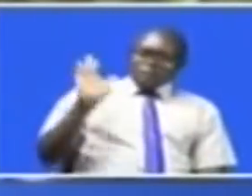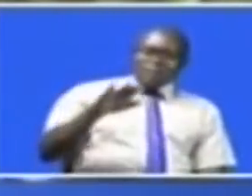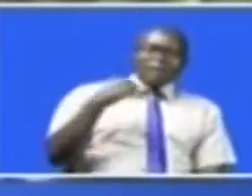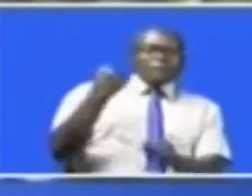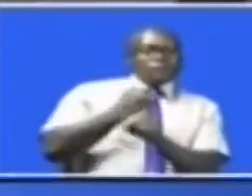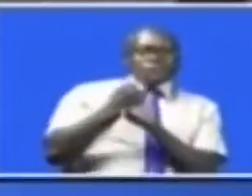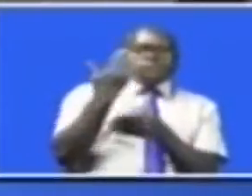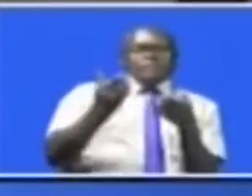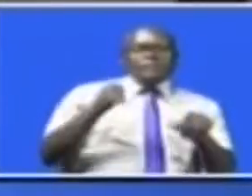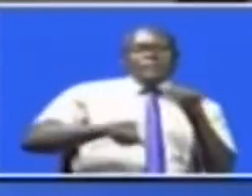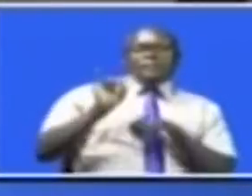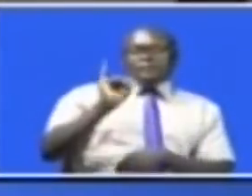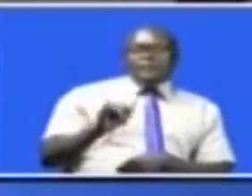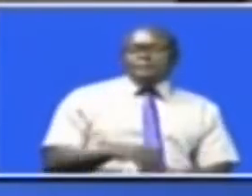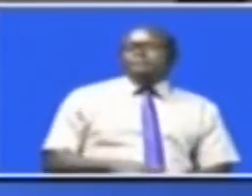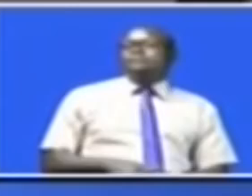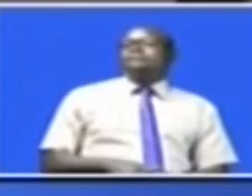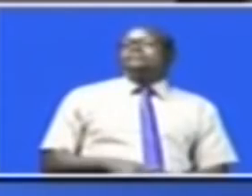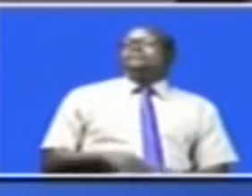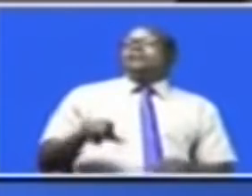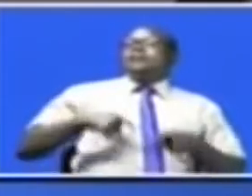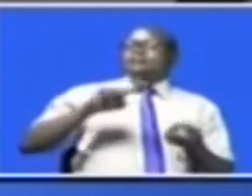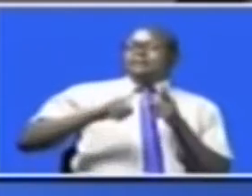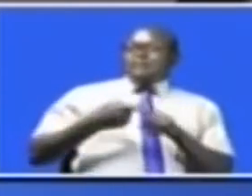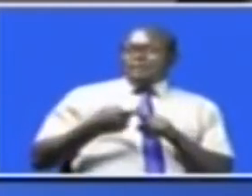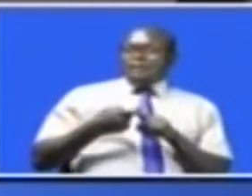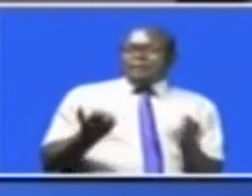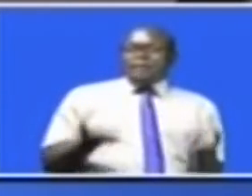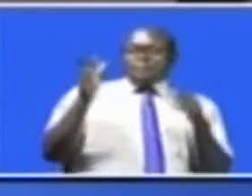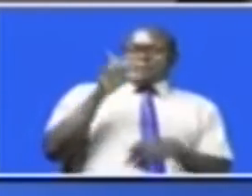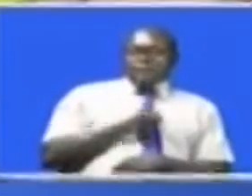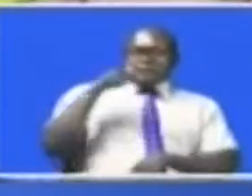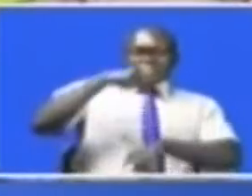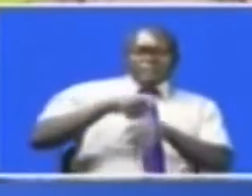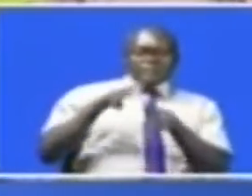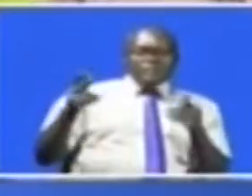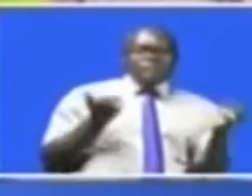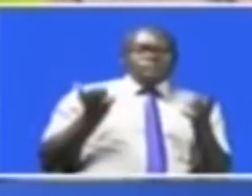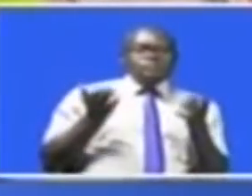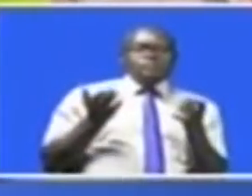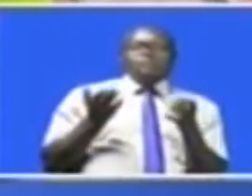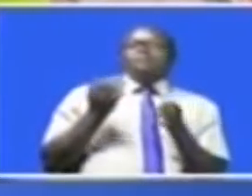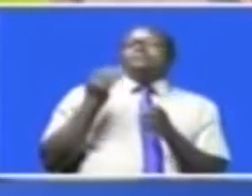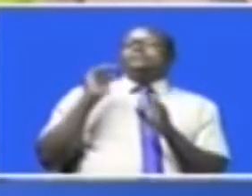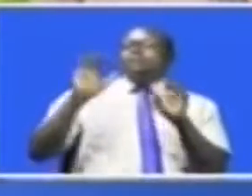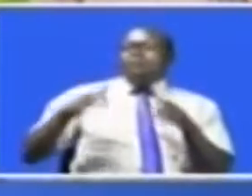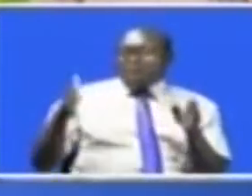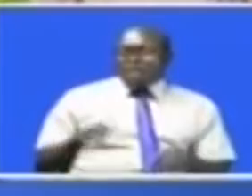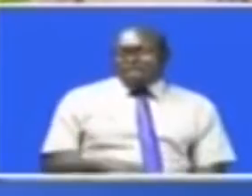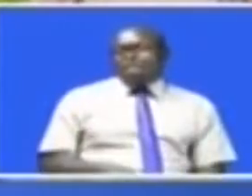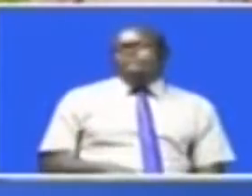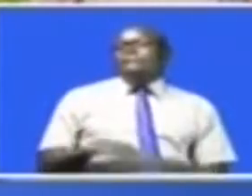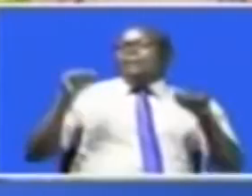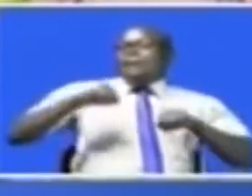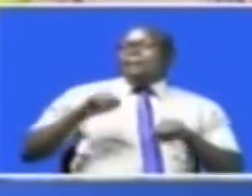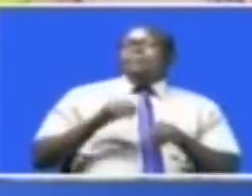something about it. Okundi says his living standards have greatly improved ever since he traded the chalk for the hoe. He has been